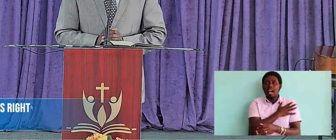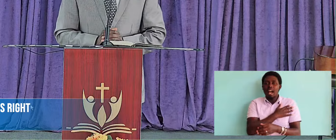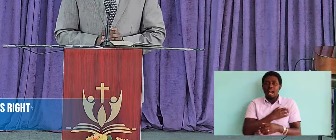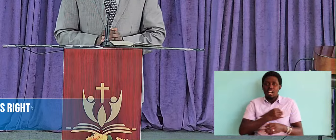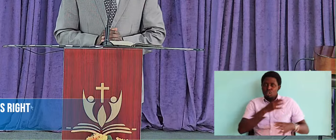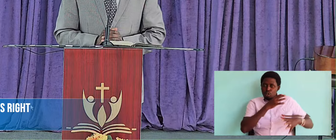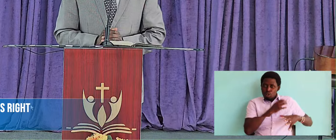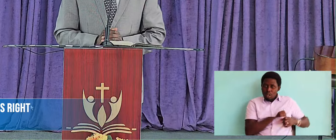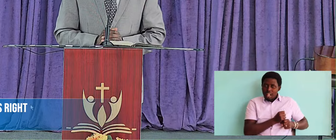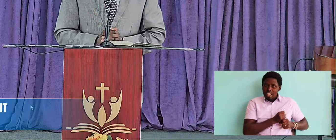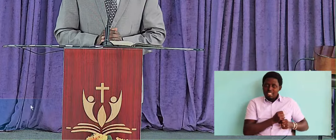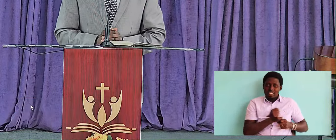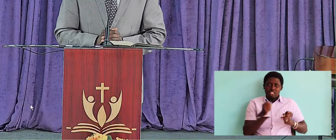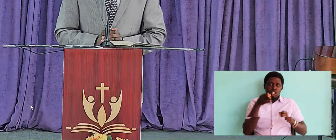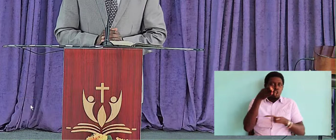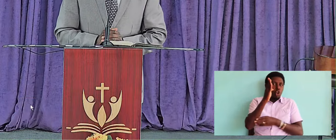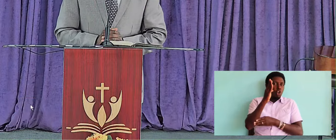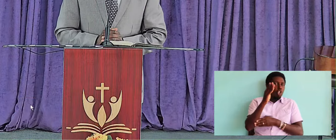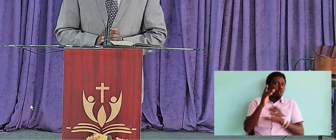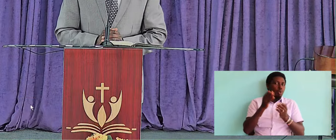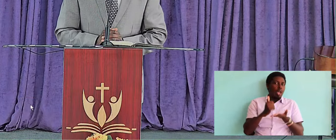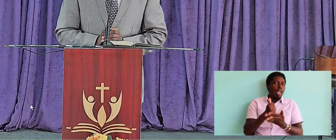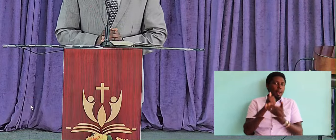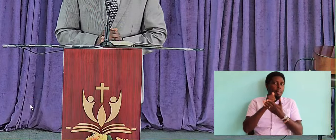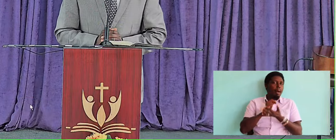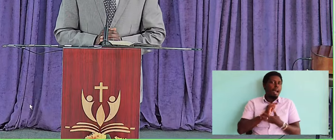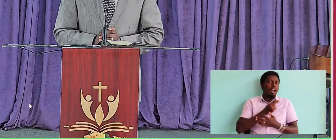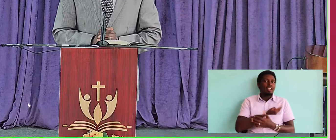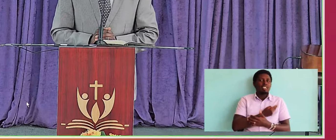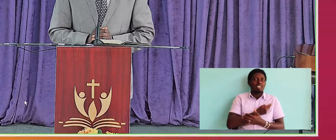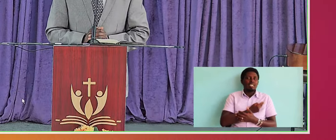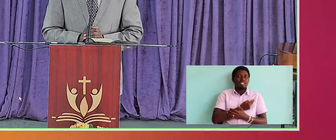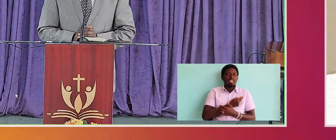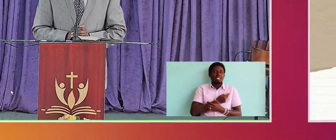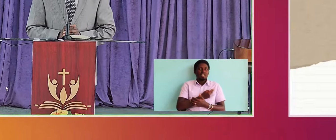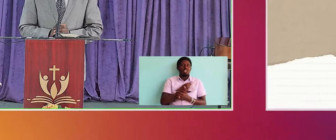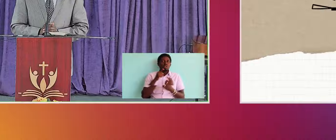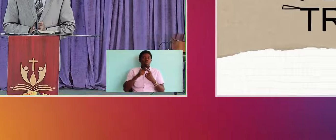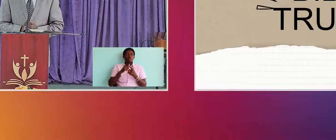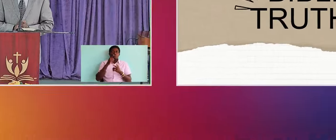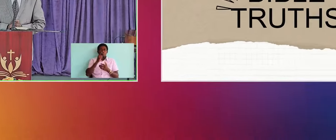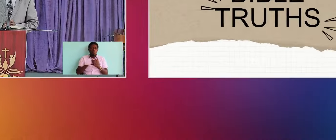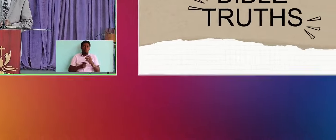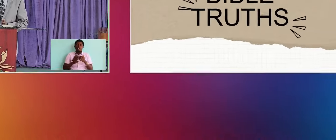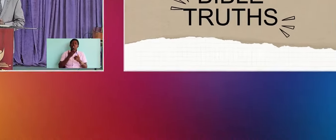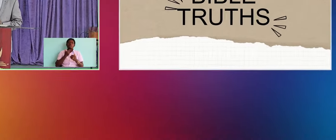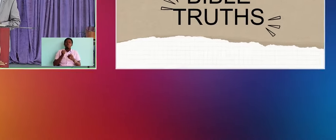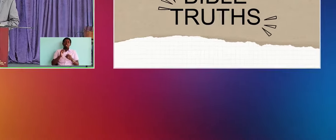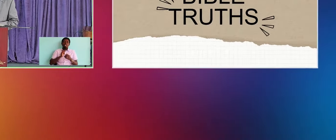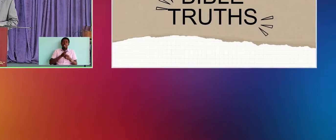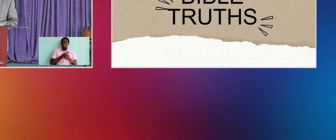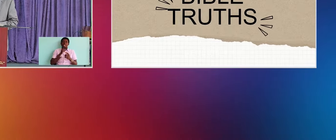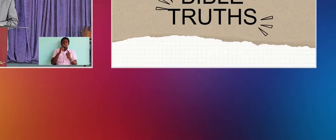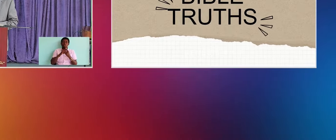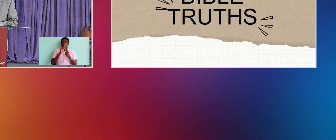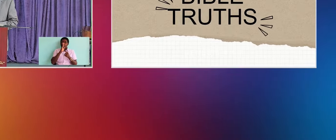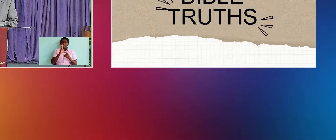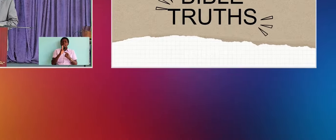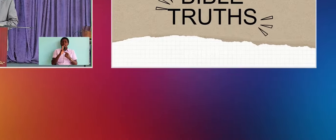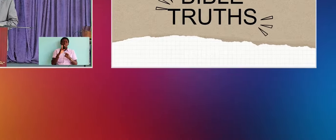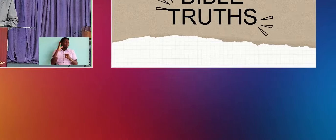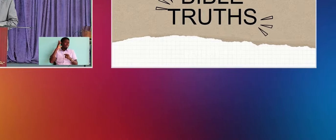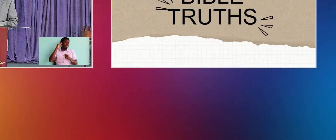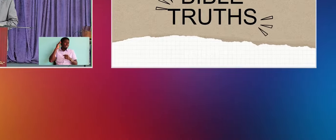us to be the kind of stewards that he wants us to be. I was listening to